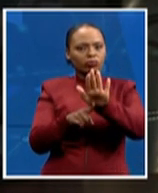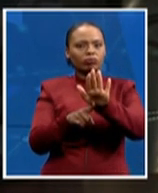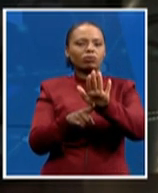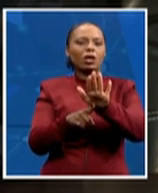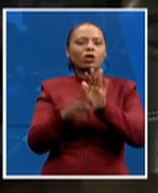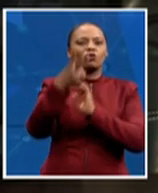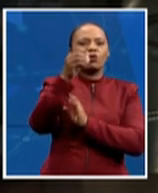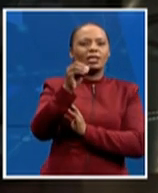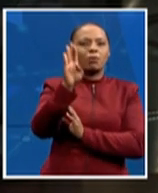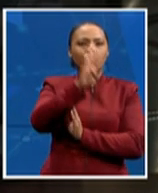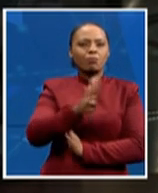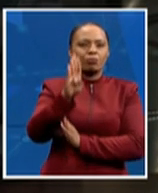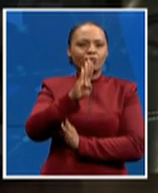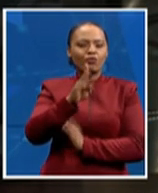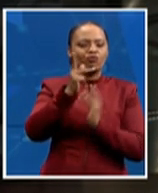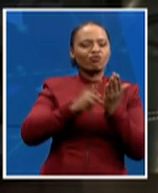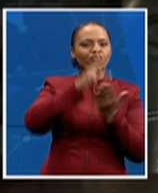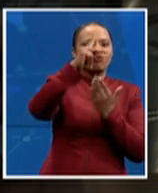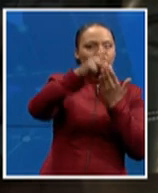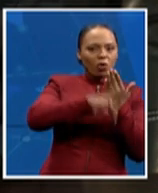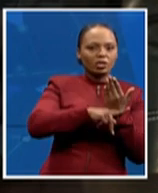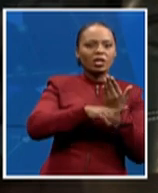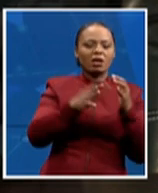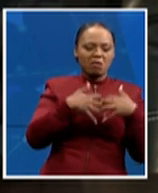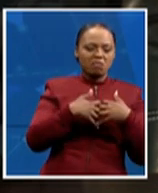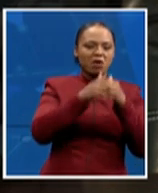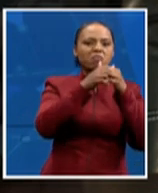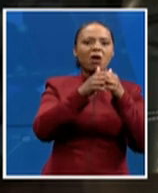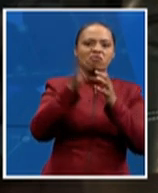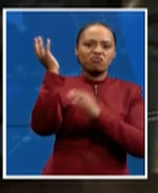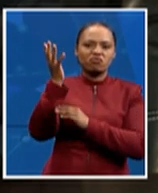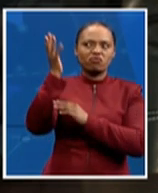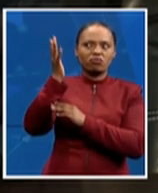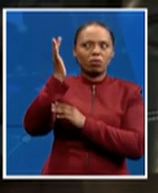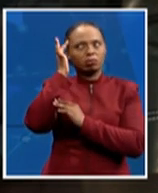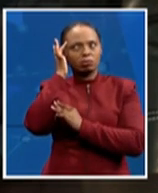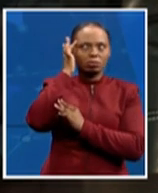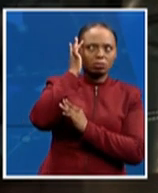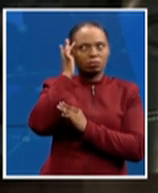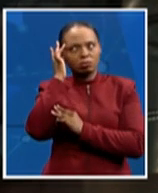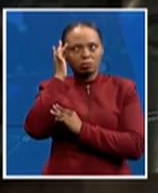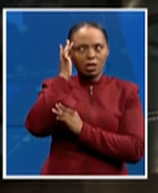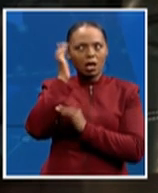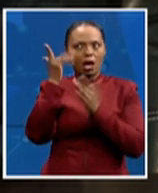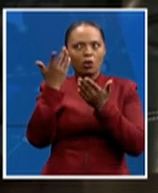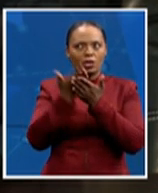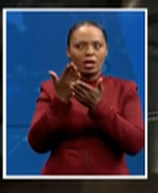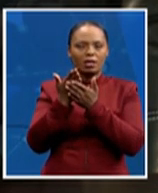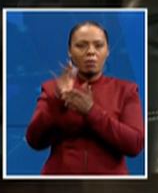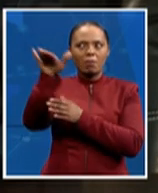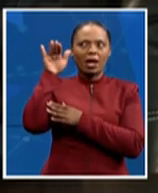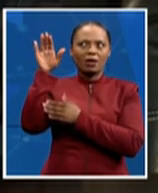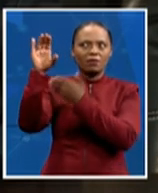which have been presented for consideration for the funding by the bank. All of these developments are warmly